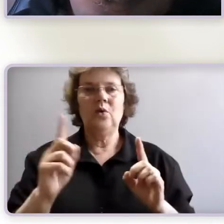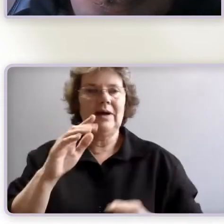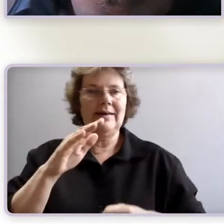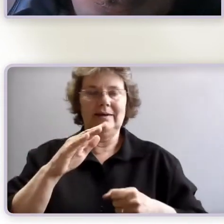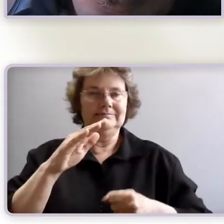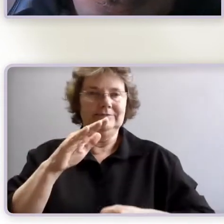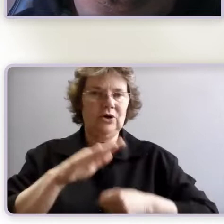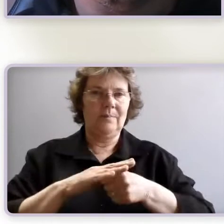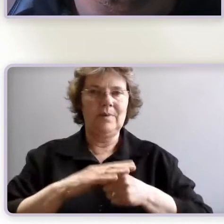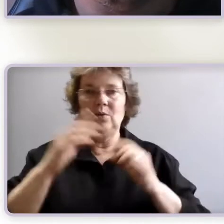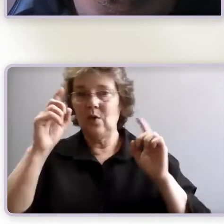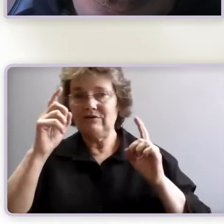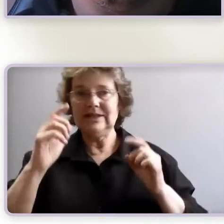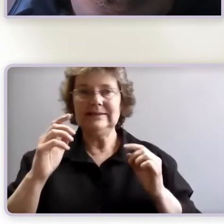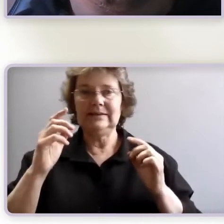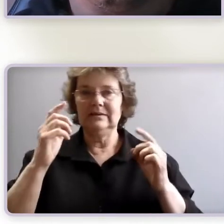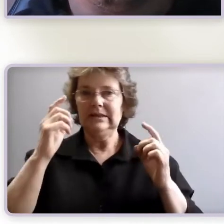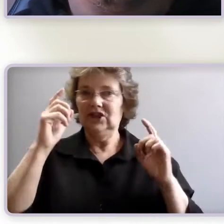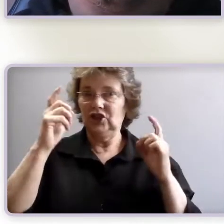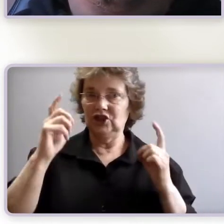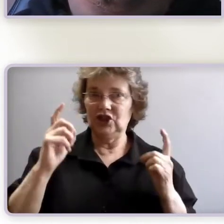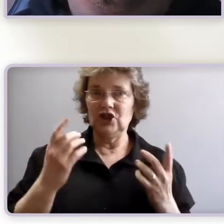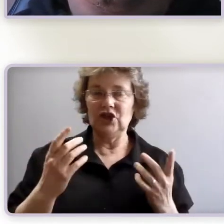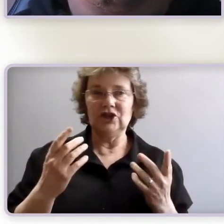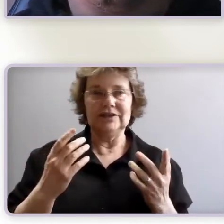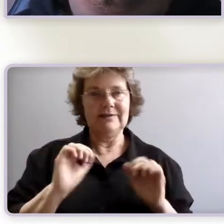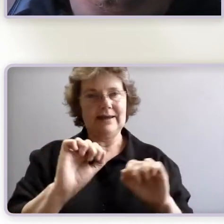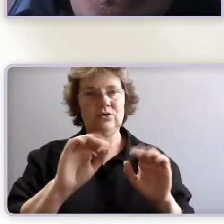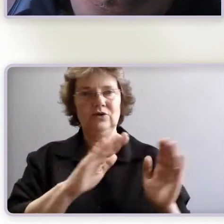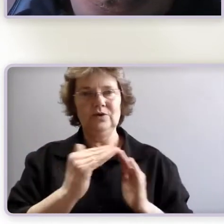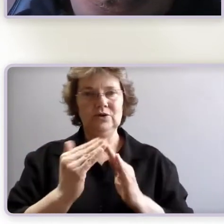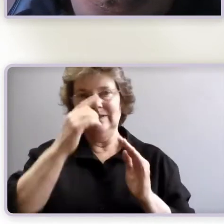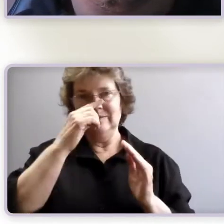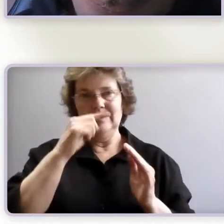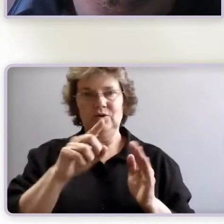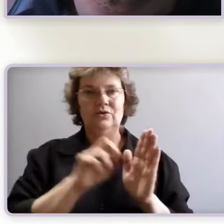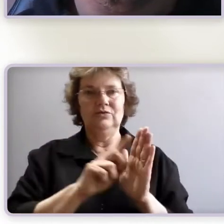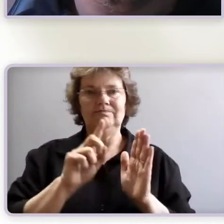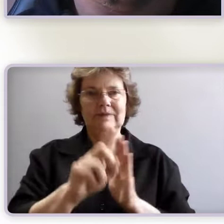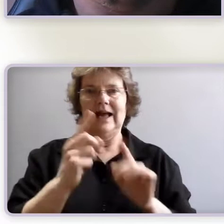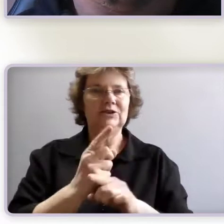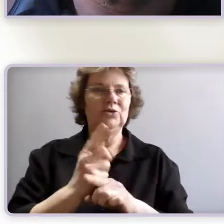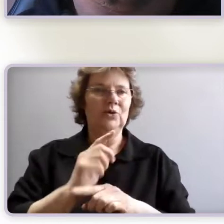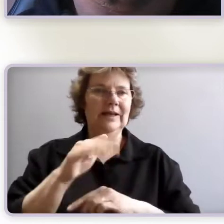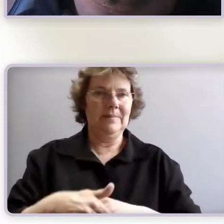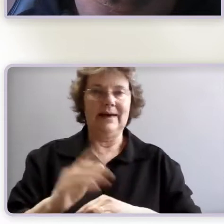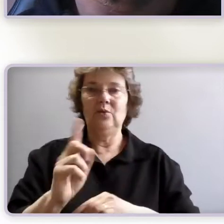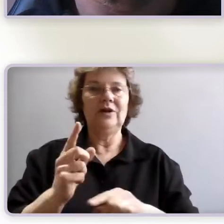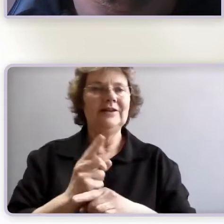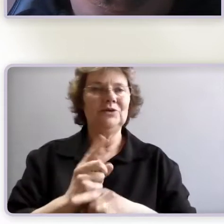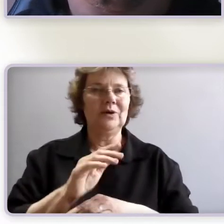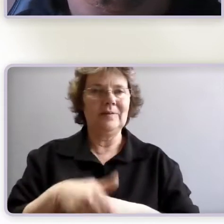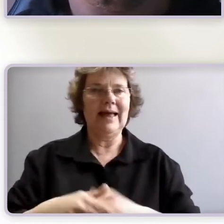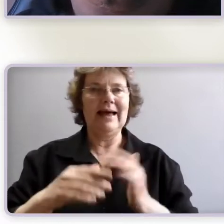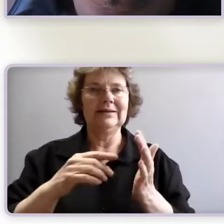community and the people that you represent are talking about? I'll start with you, Tennille. What's number one on the agenda?